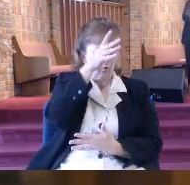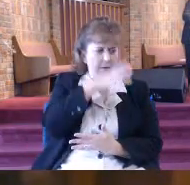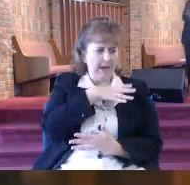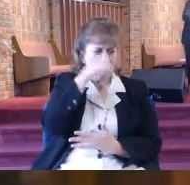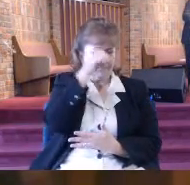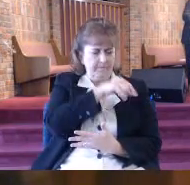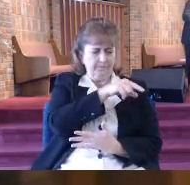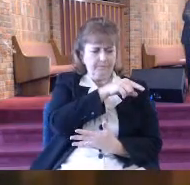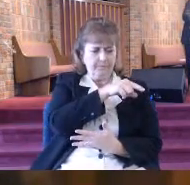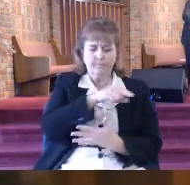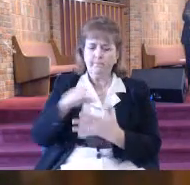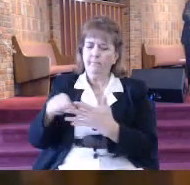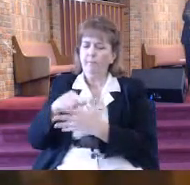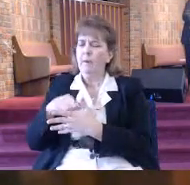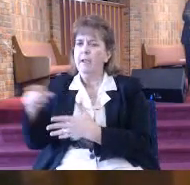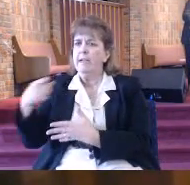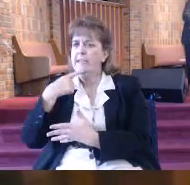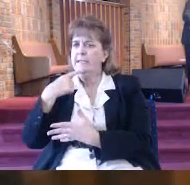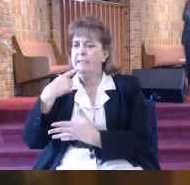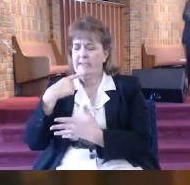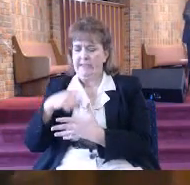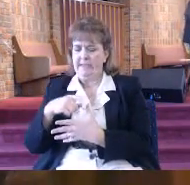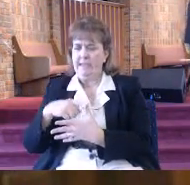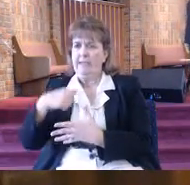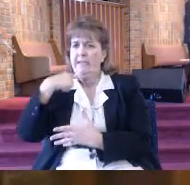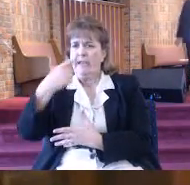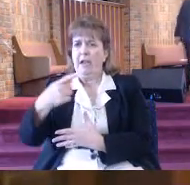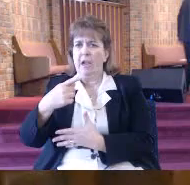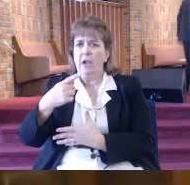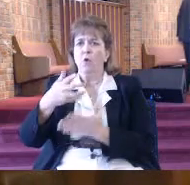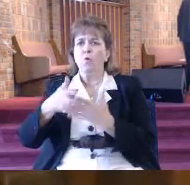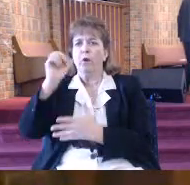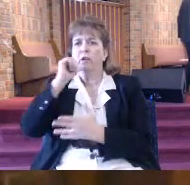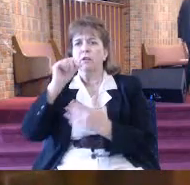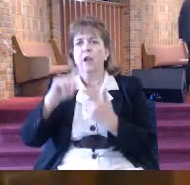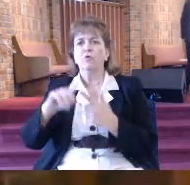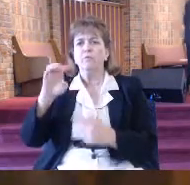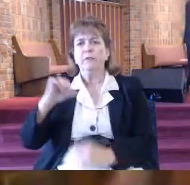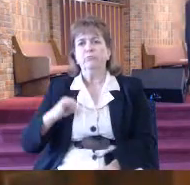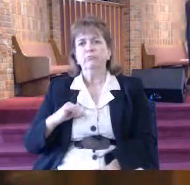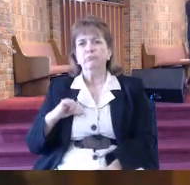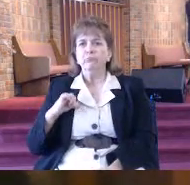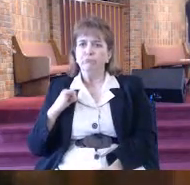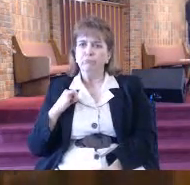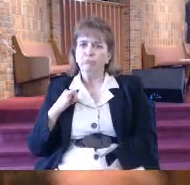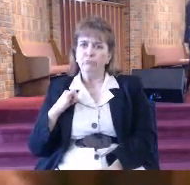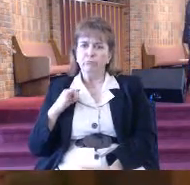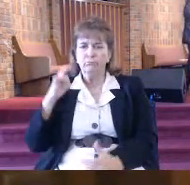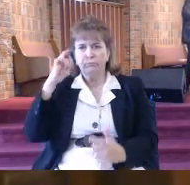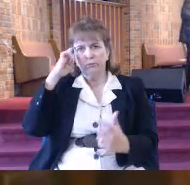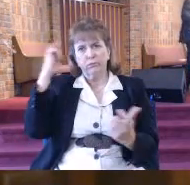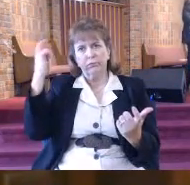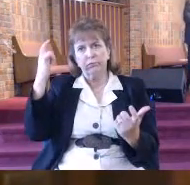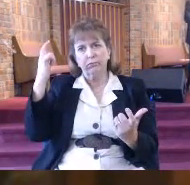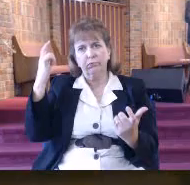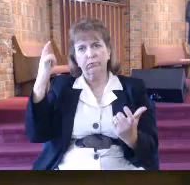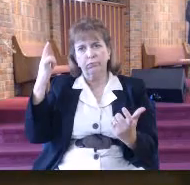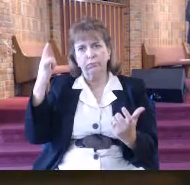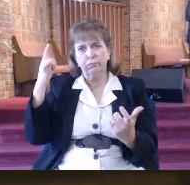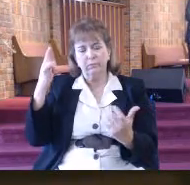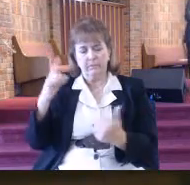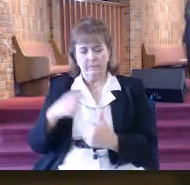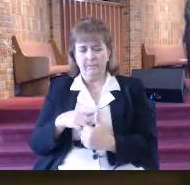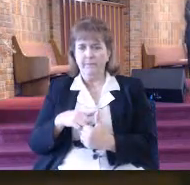Command those who are rich in this present age that they should not be haughty. What did the rich man say? Was he looked at his crop and he surveyed his